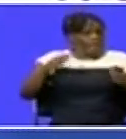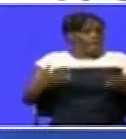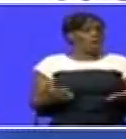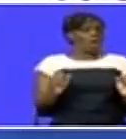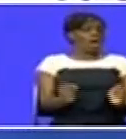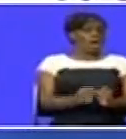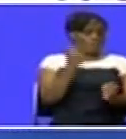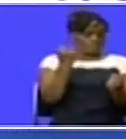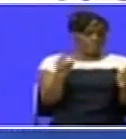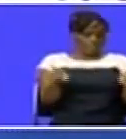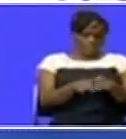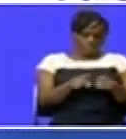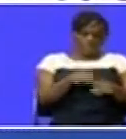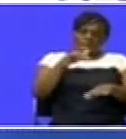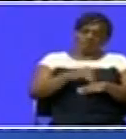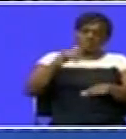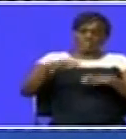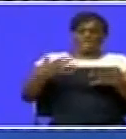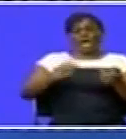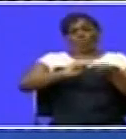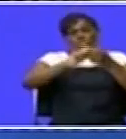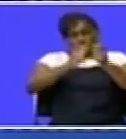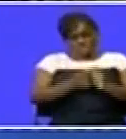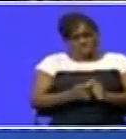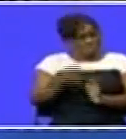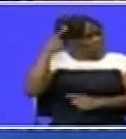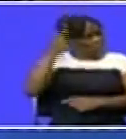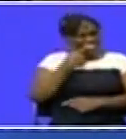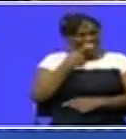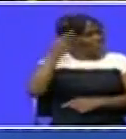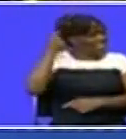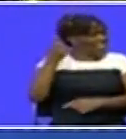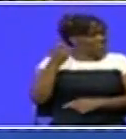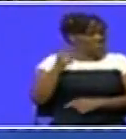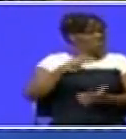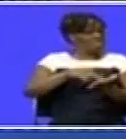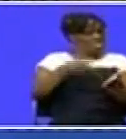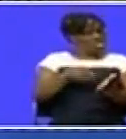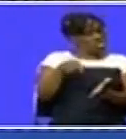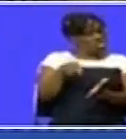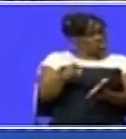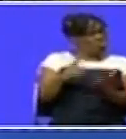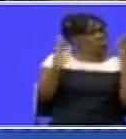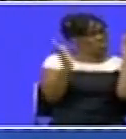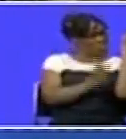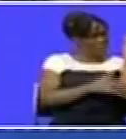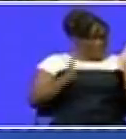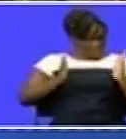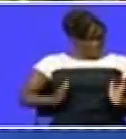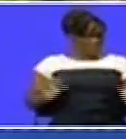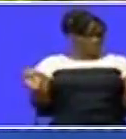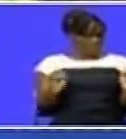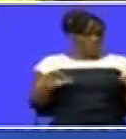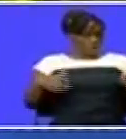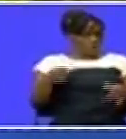what's happened, but also how will they be affected by the change. And having white hair does not mean that you're an evil person or